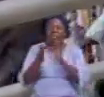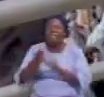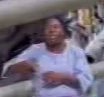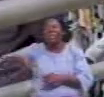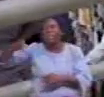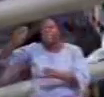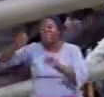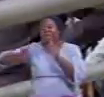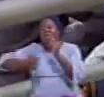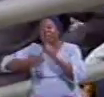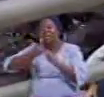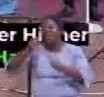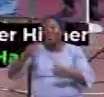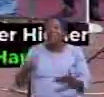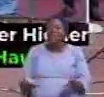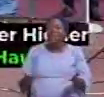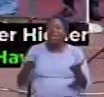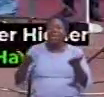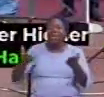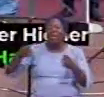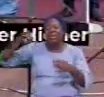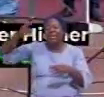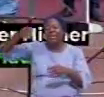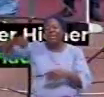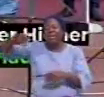higher, higher, higher, higher, higher, higher, higher, higher, higher, higher, higher, higher,